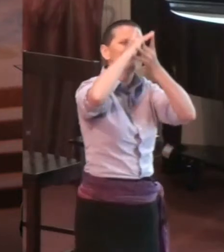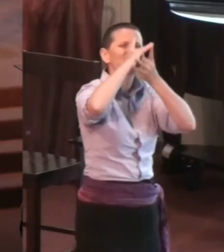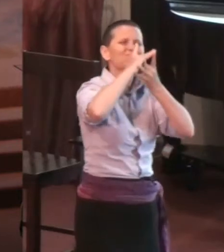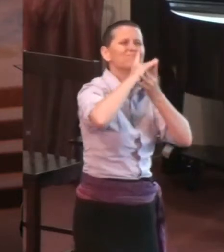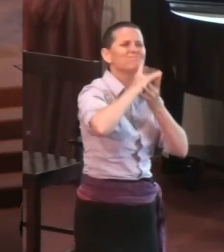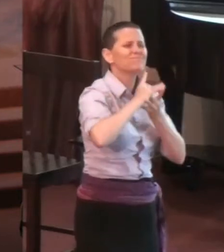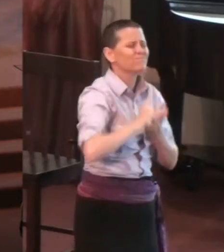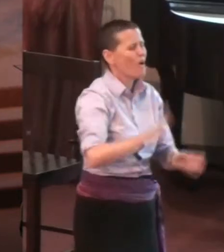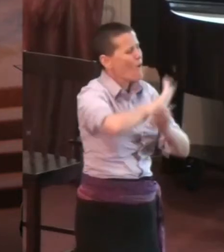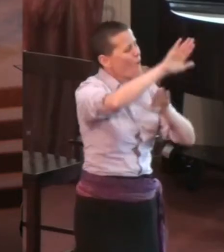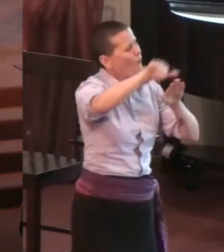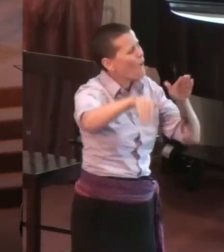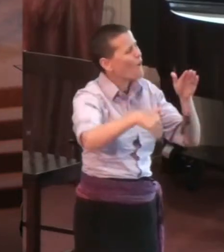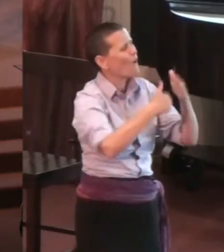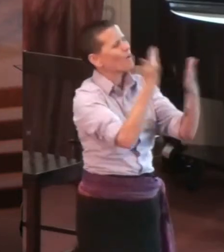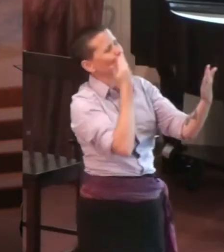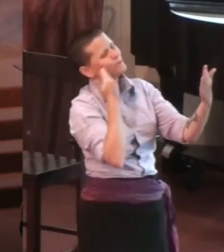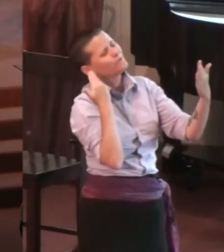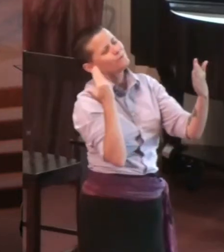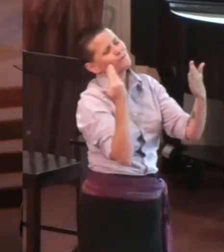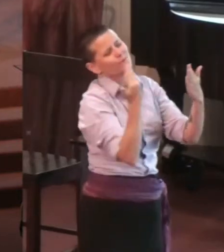All that's good and perfect